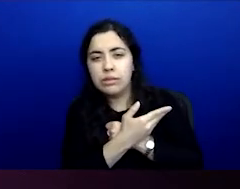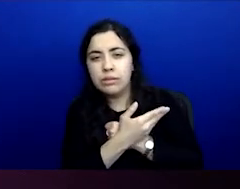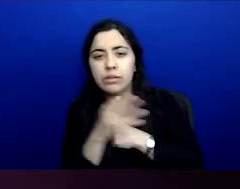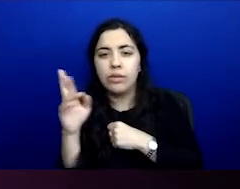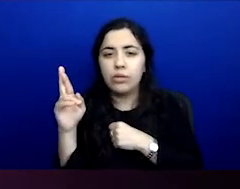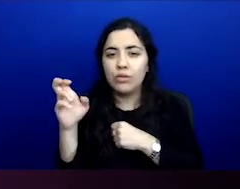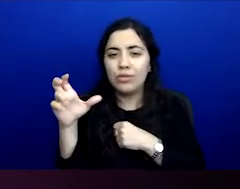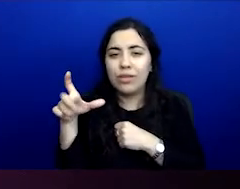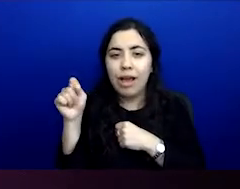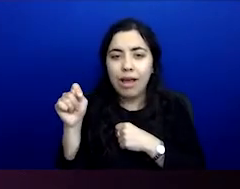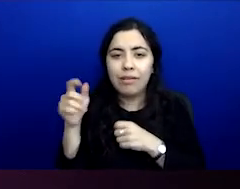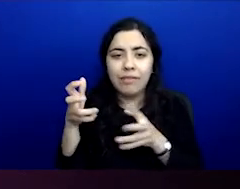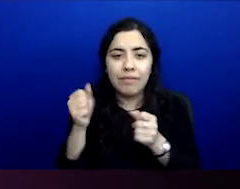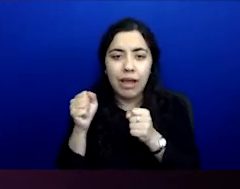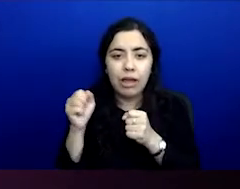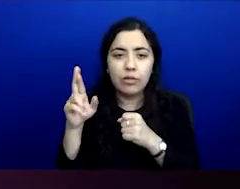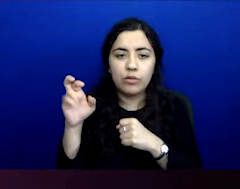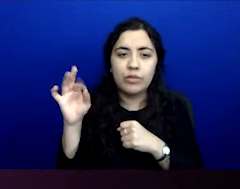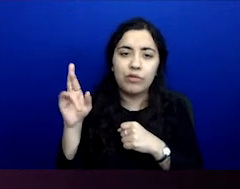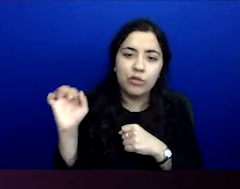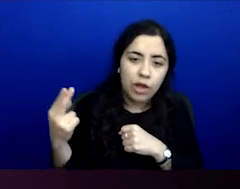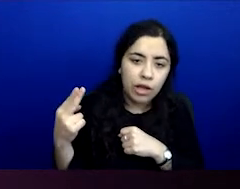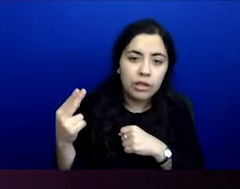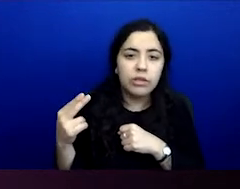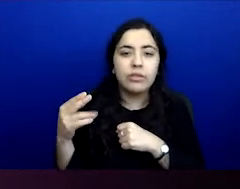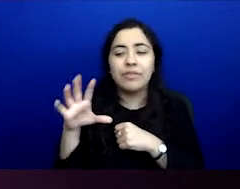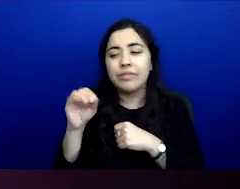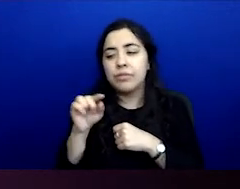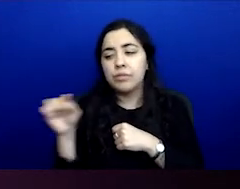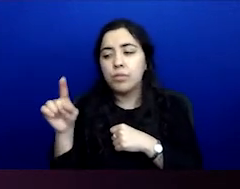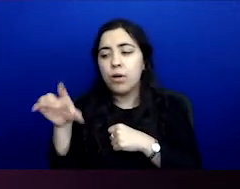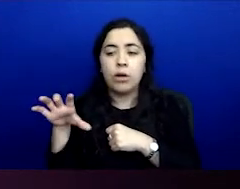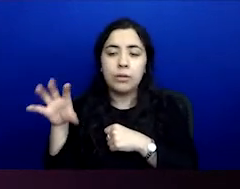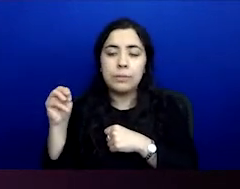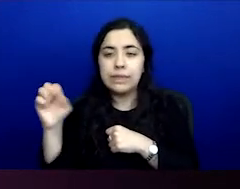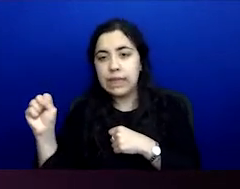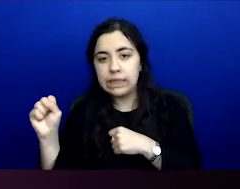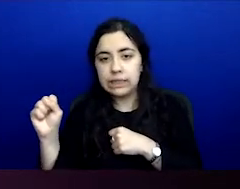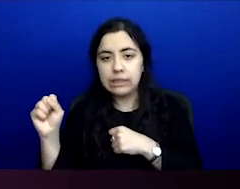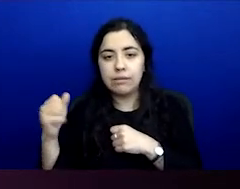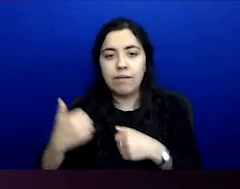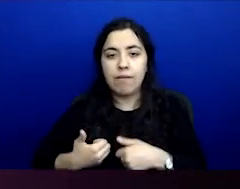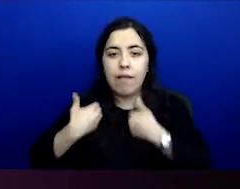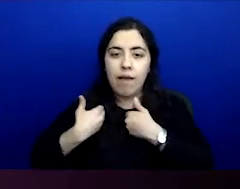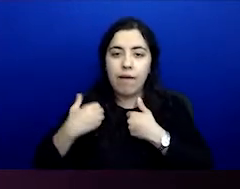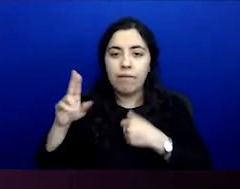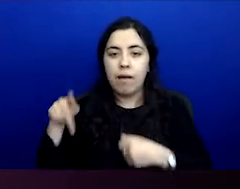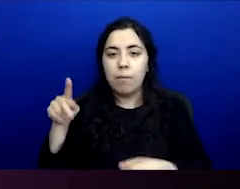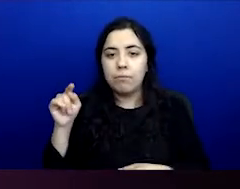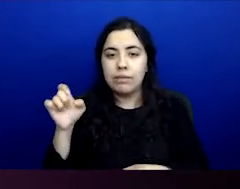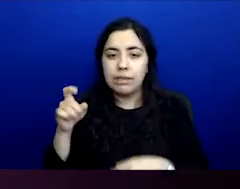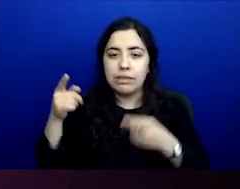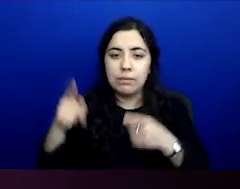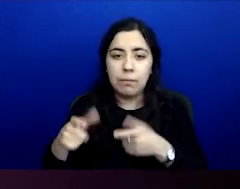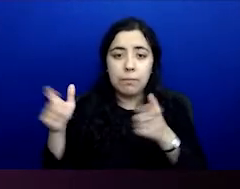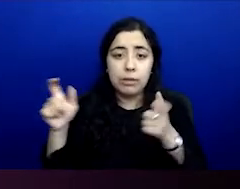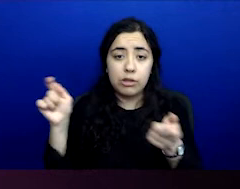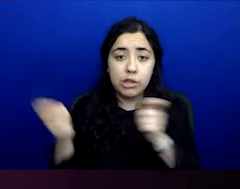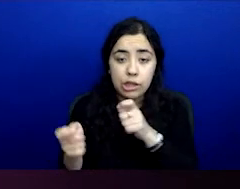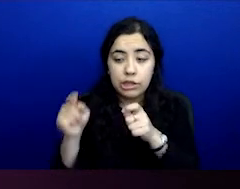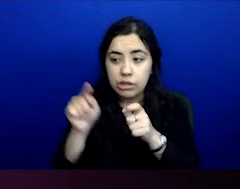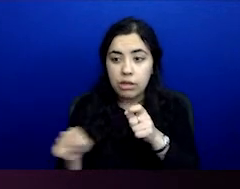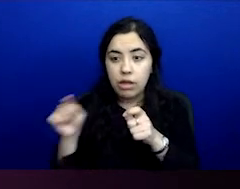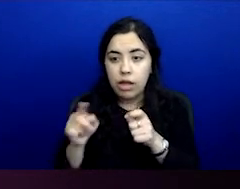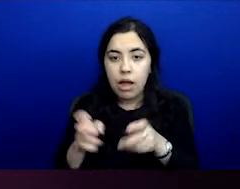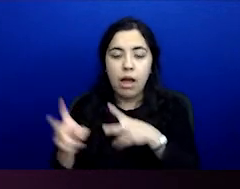Fast Refresh console output showing, like, you know, 50 to 100 milliseconds live updates when you make a change and you see it updated. It's